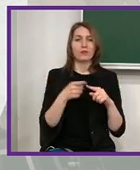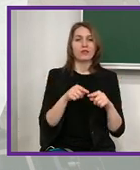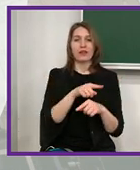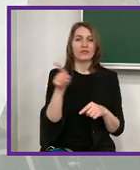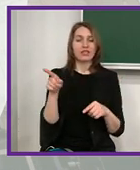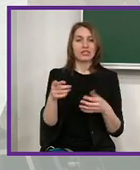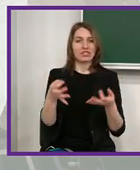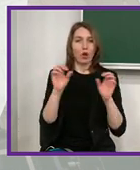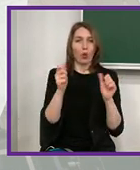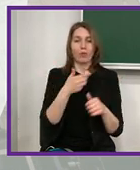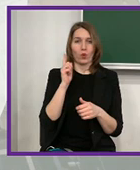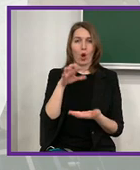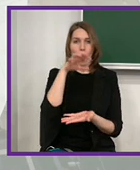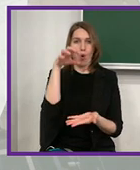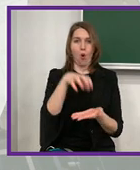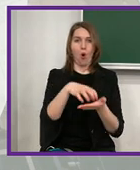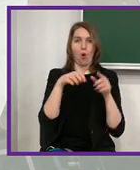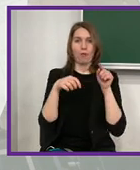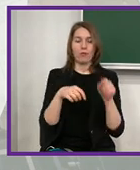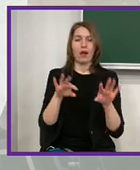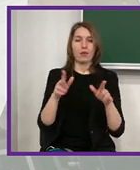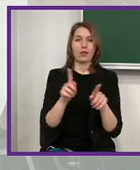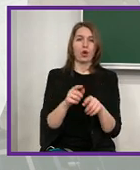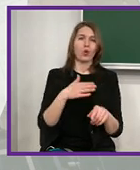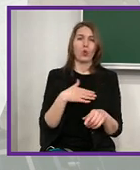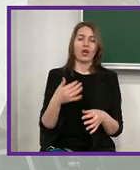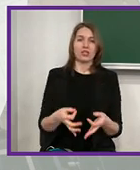important sources of information, as I'll get to in just a moment.